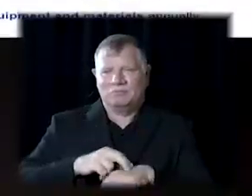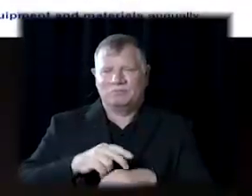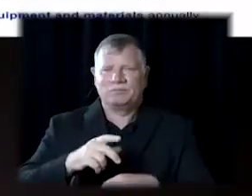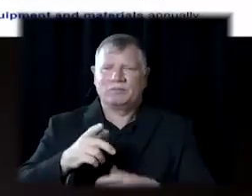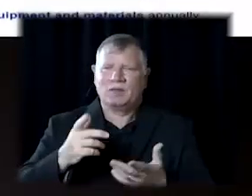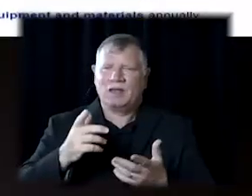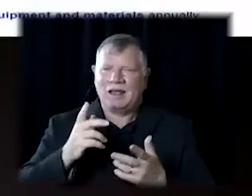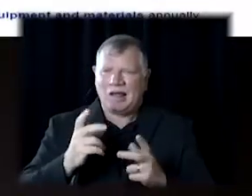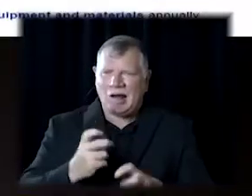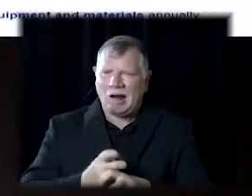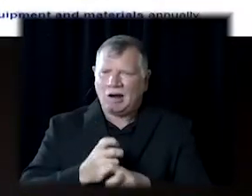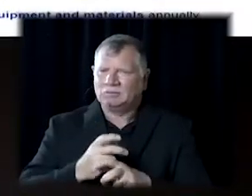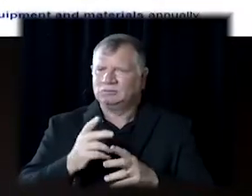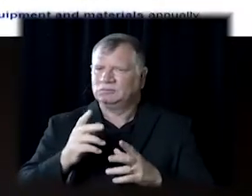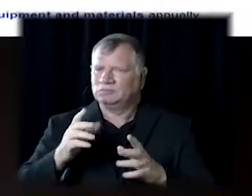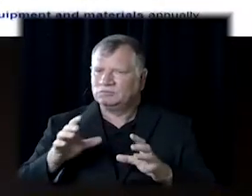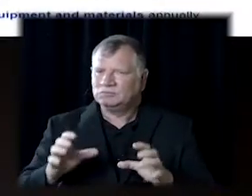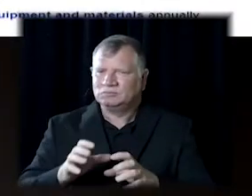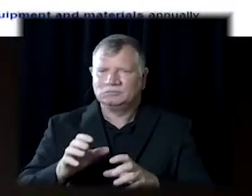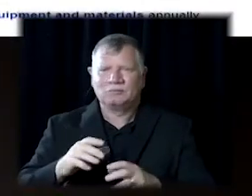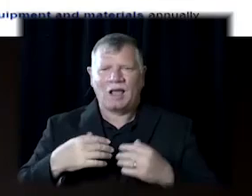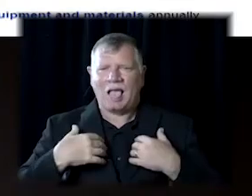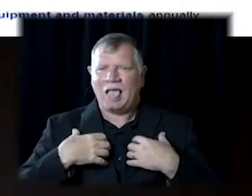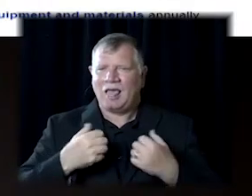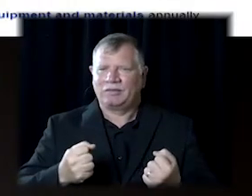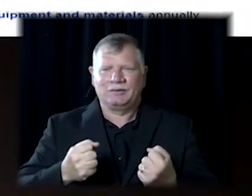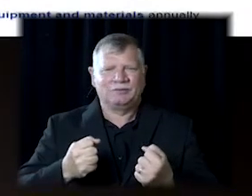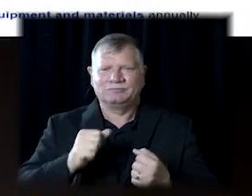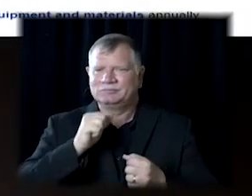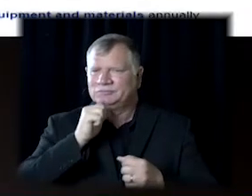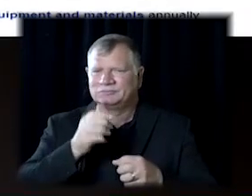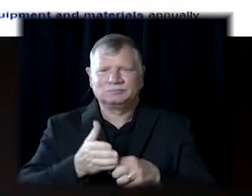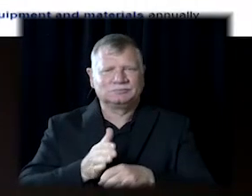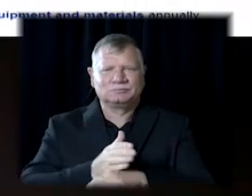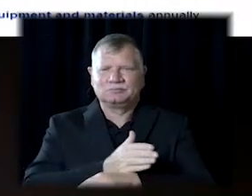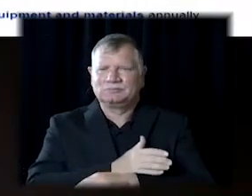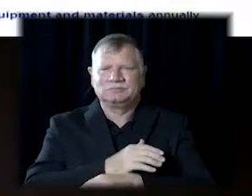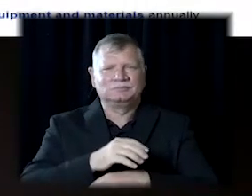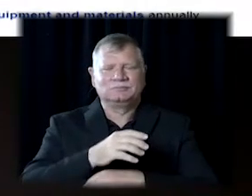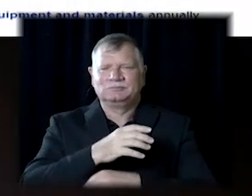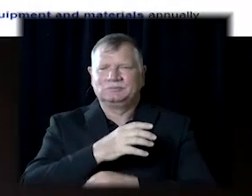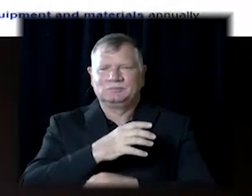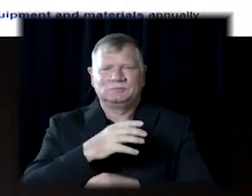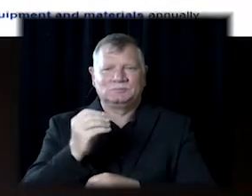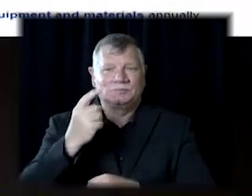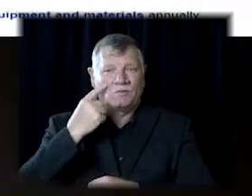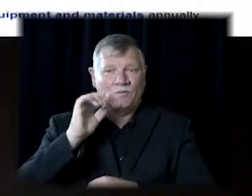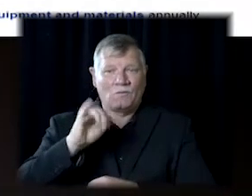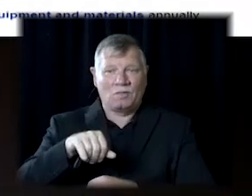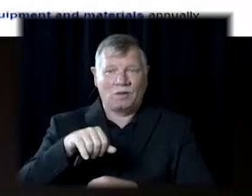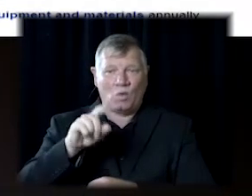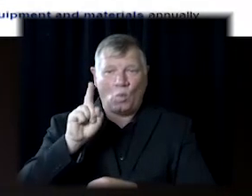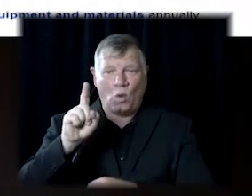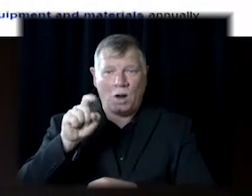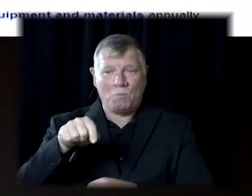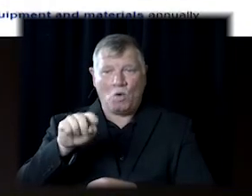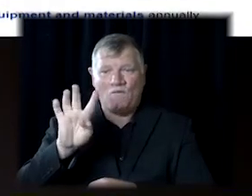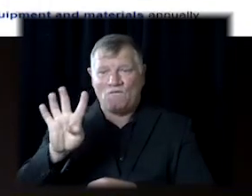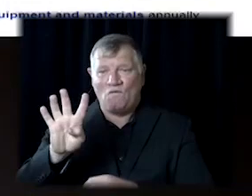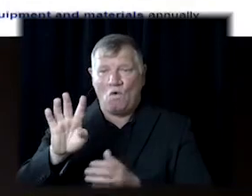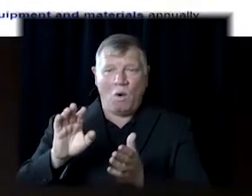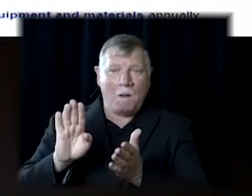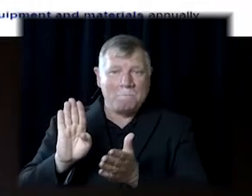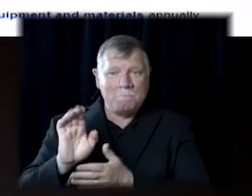needs. Healthcare outcomes are not yet improving. In this light, the fiscal plan increased funding by $1.4 billion